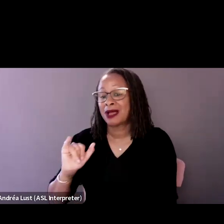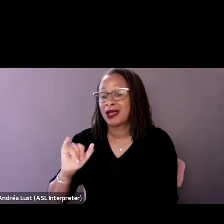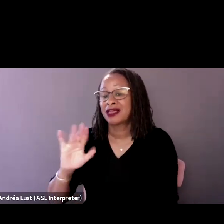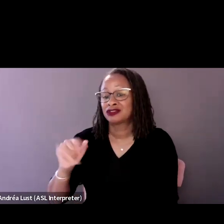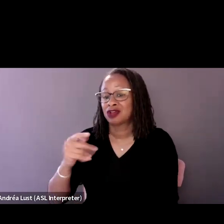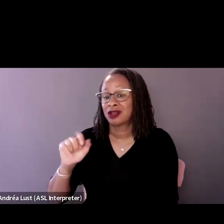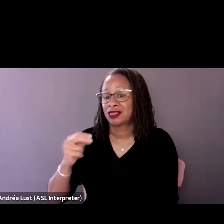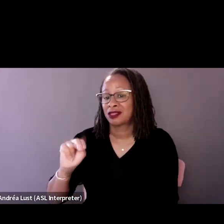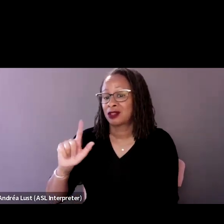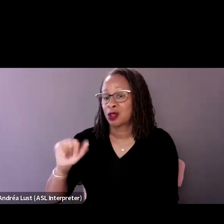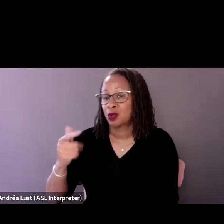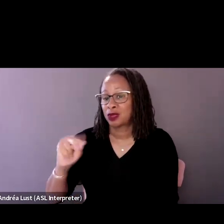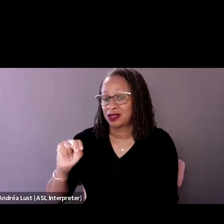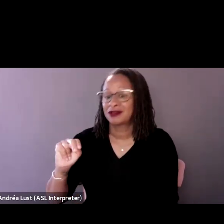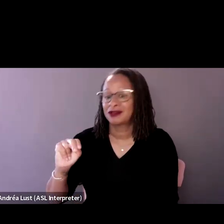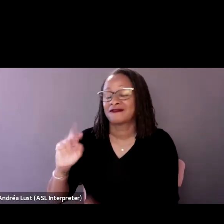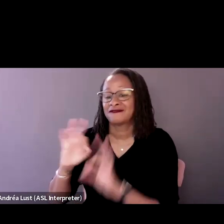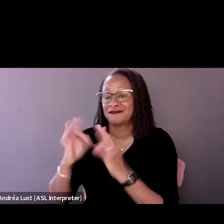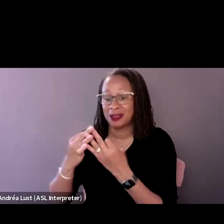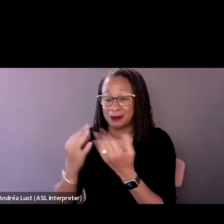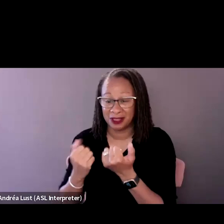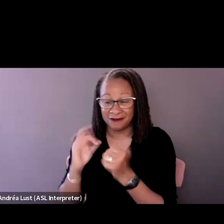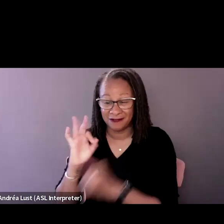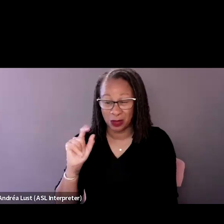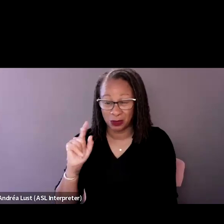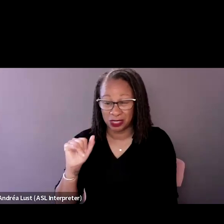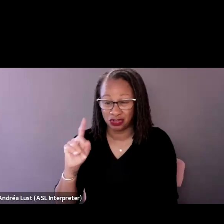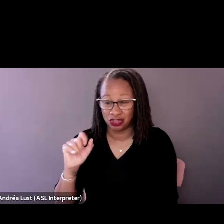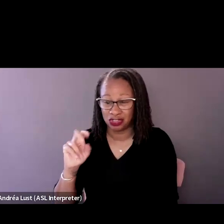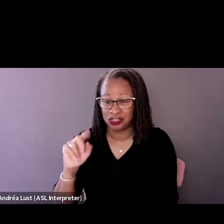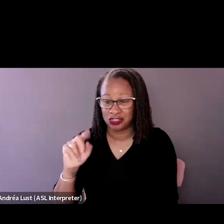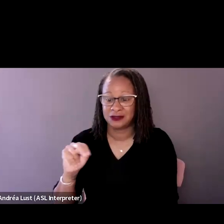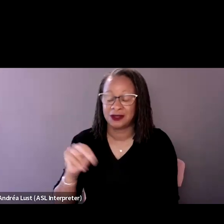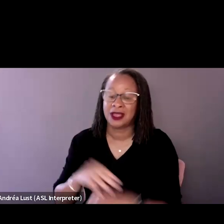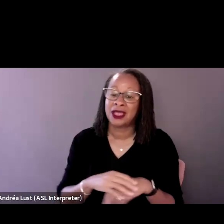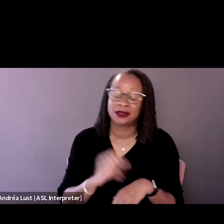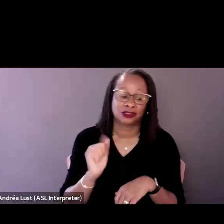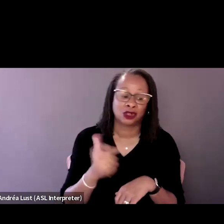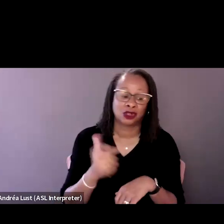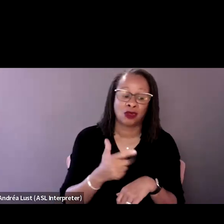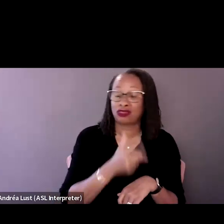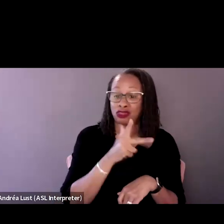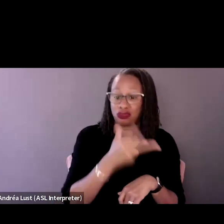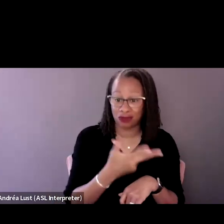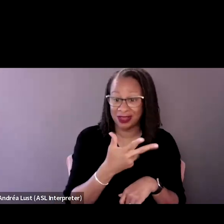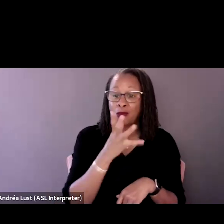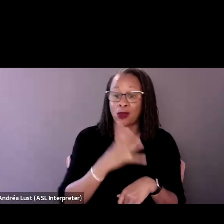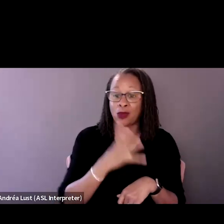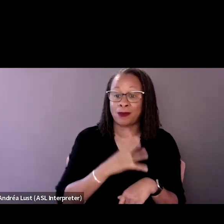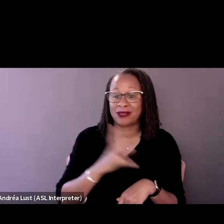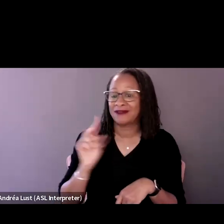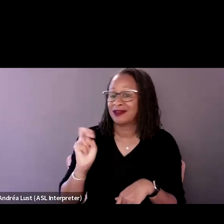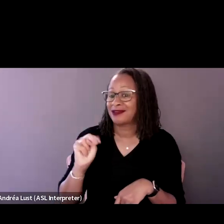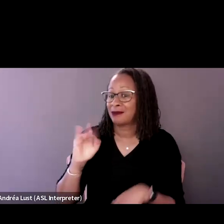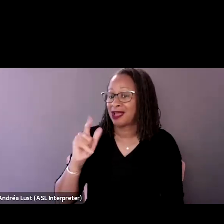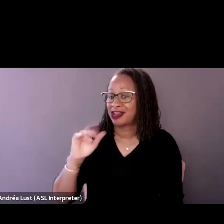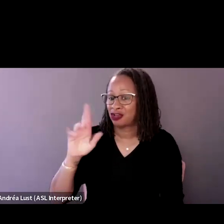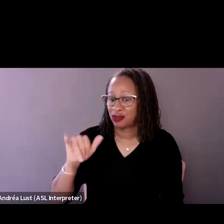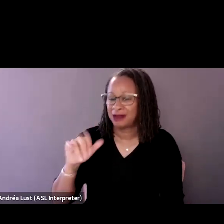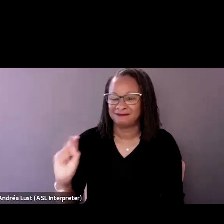it supports 3 female identifying or non-binary women of color from anywhere in the world who are working